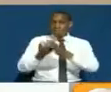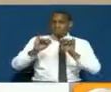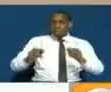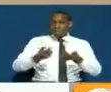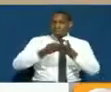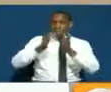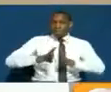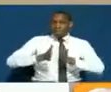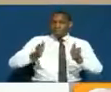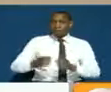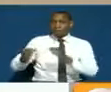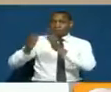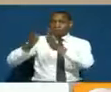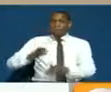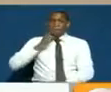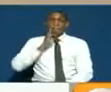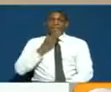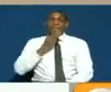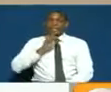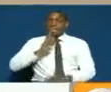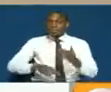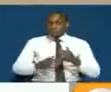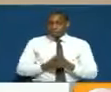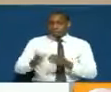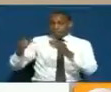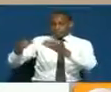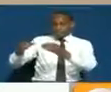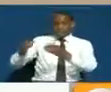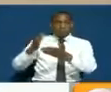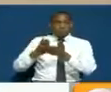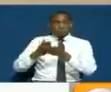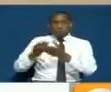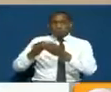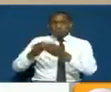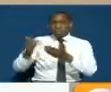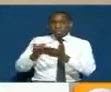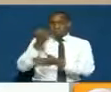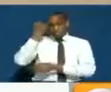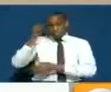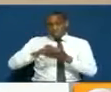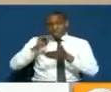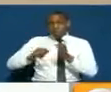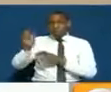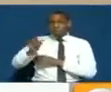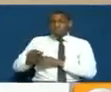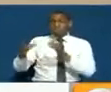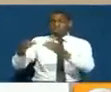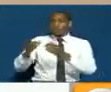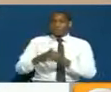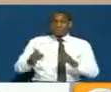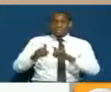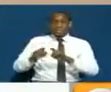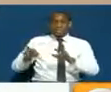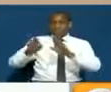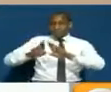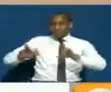new secretary general, party leader Musalia Mudavadi said the party has overcome the notion that it is a regional party and that it